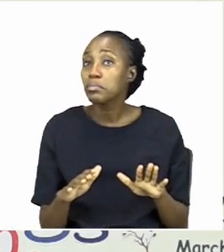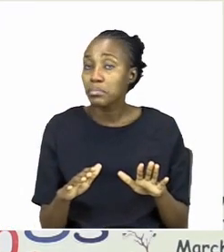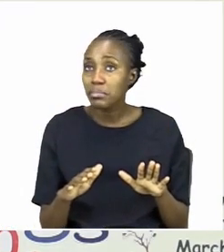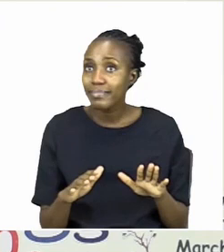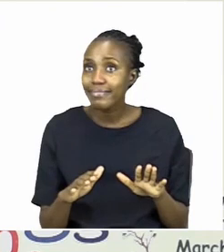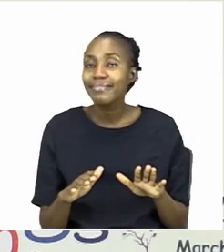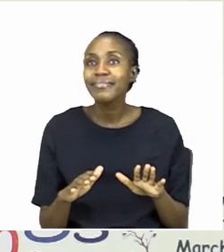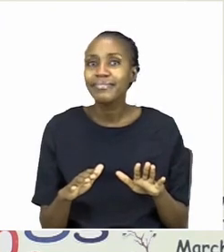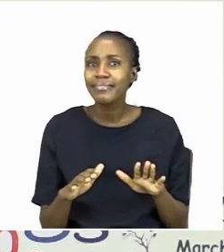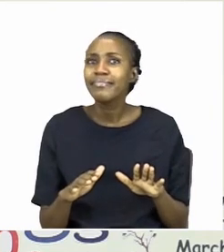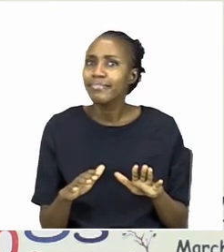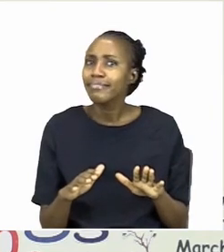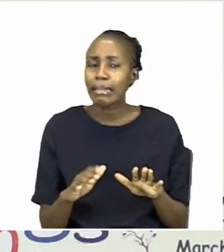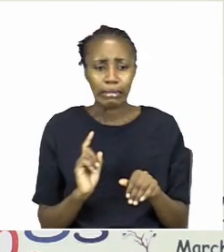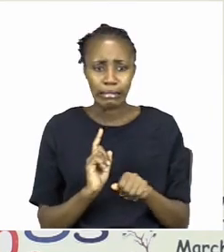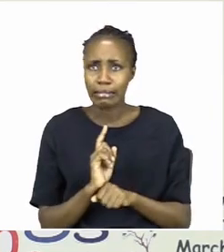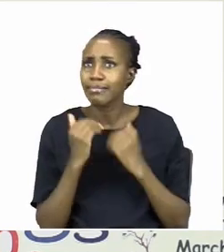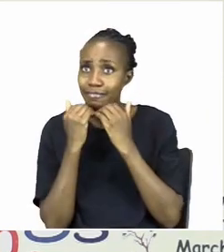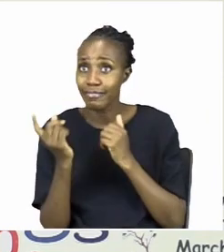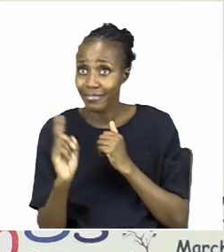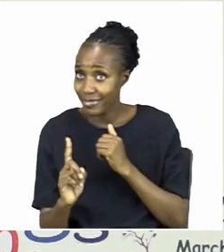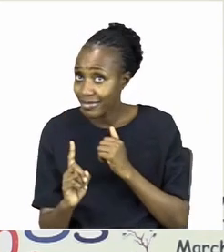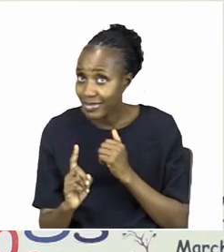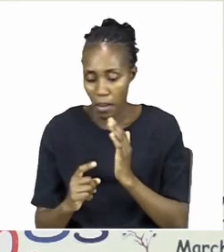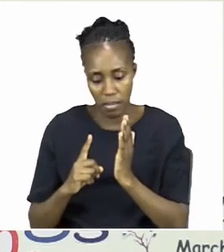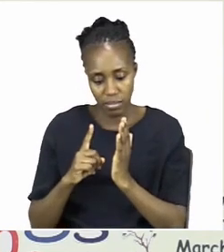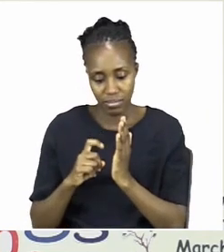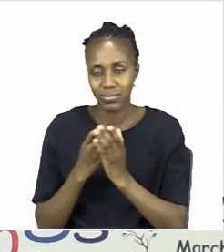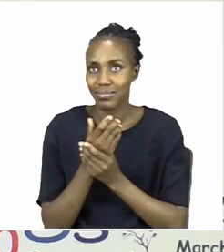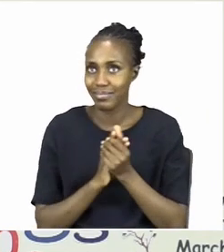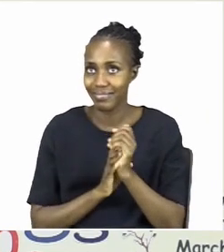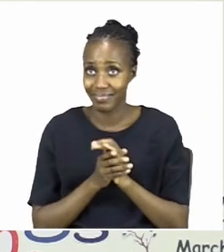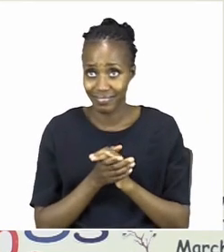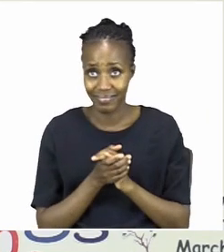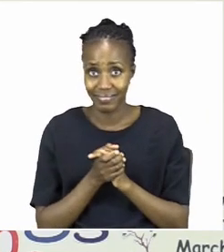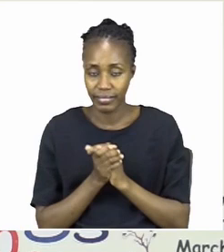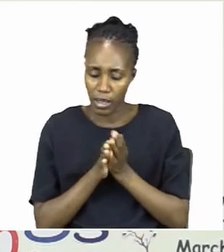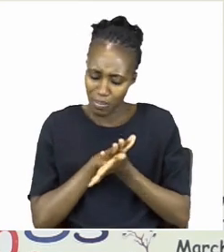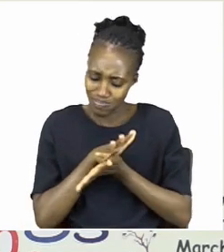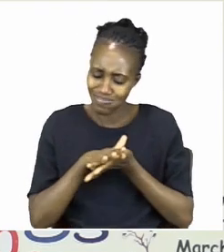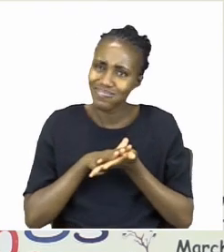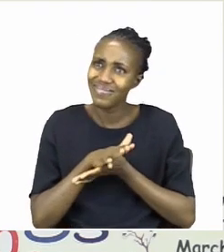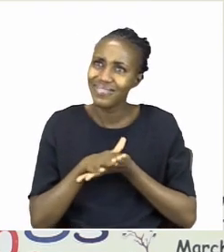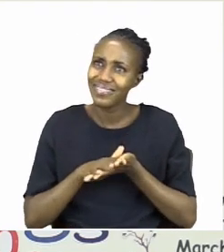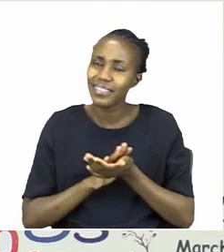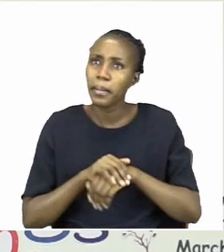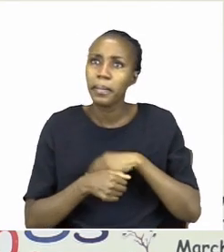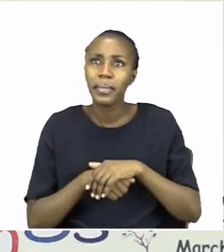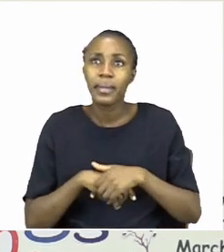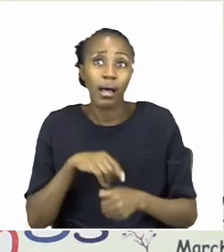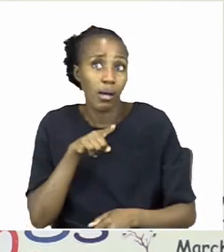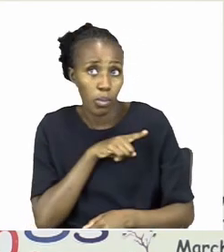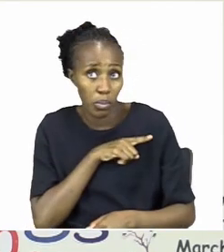before we say goodbye, we need to sanitize. Now remember everyone, We put sanitizer on our hands to keep our